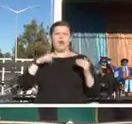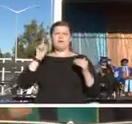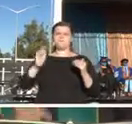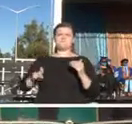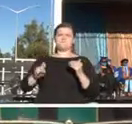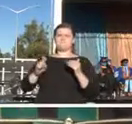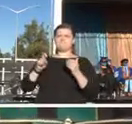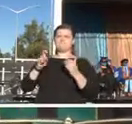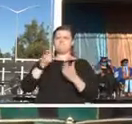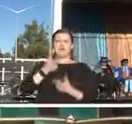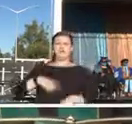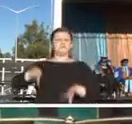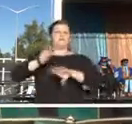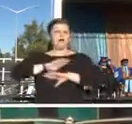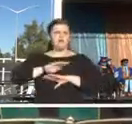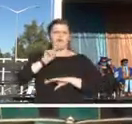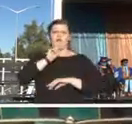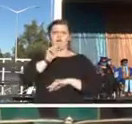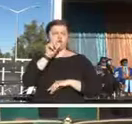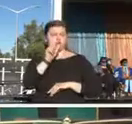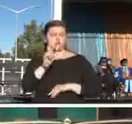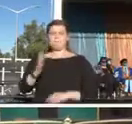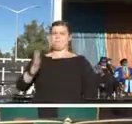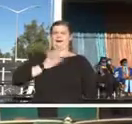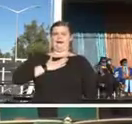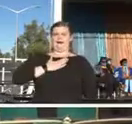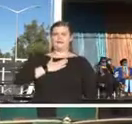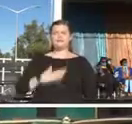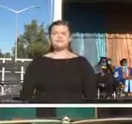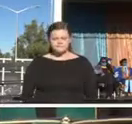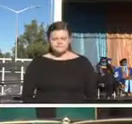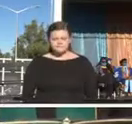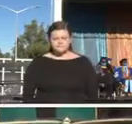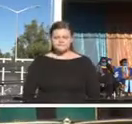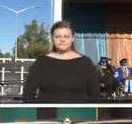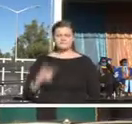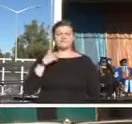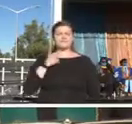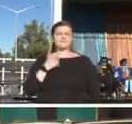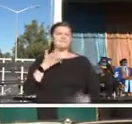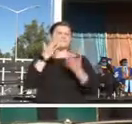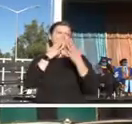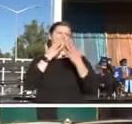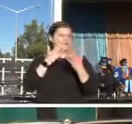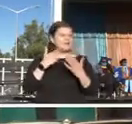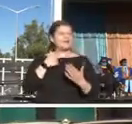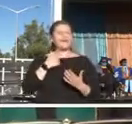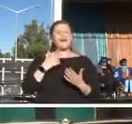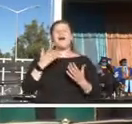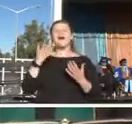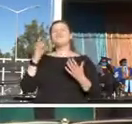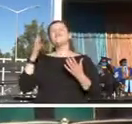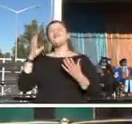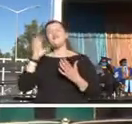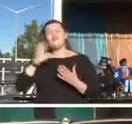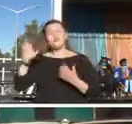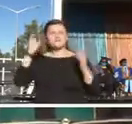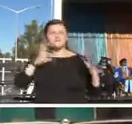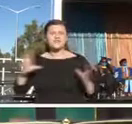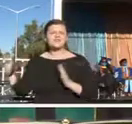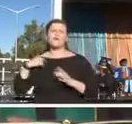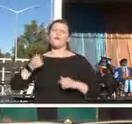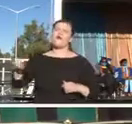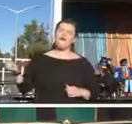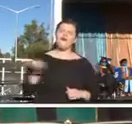own." So I'll close this up by speaking again on behalf of your Clark College professors. Well done, graduates.